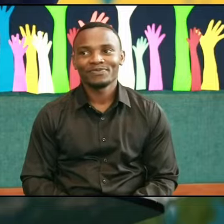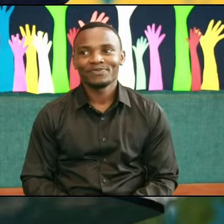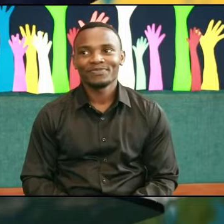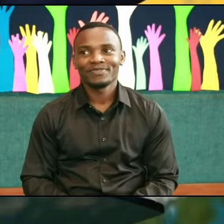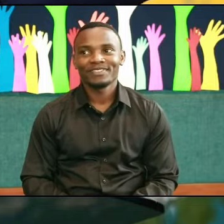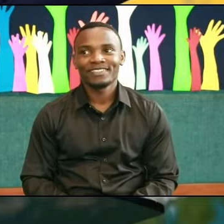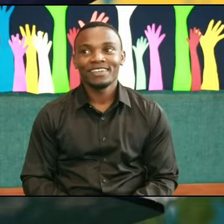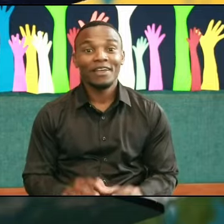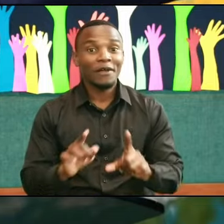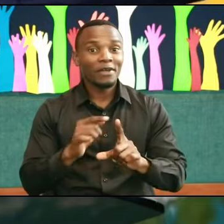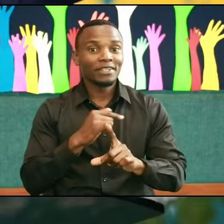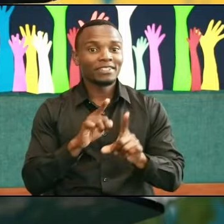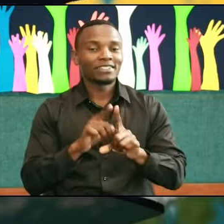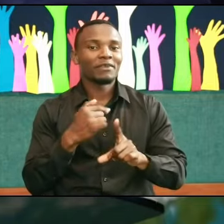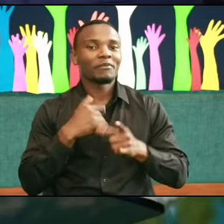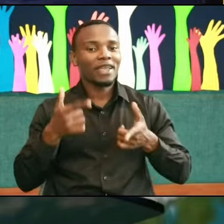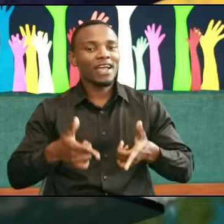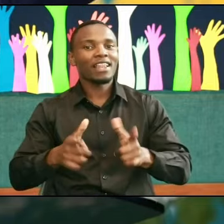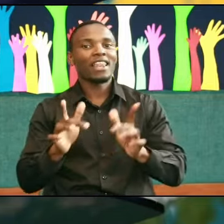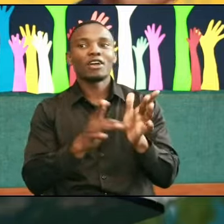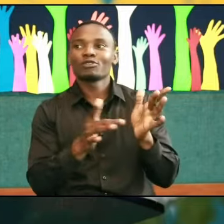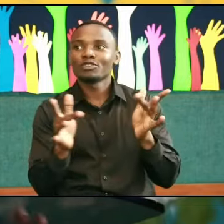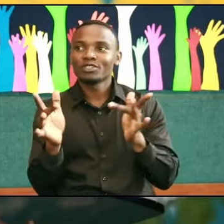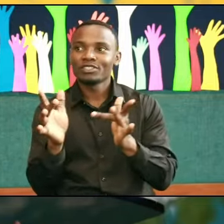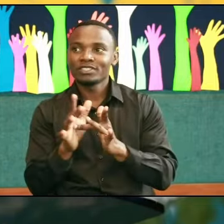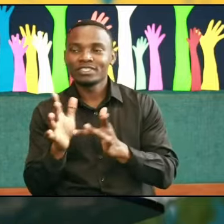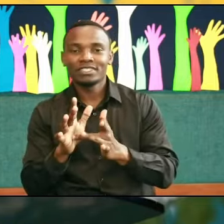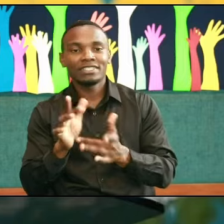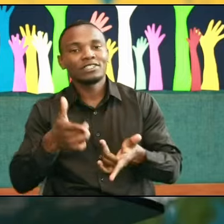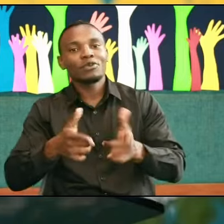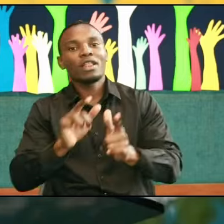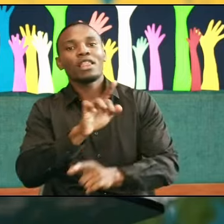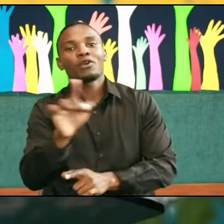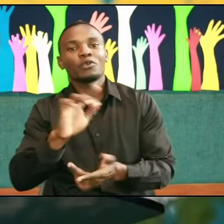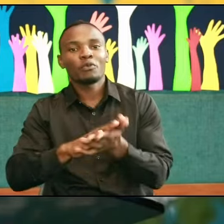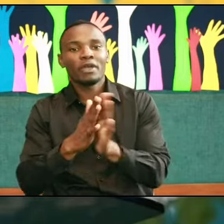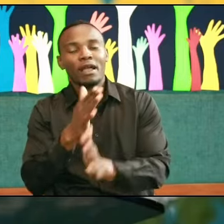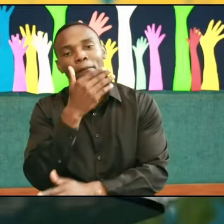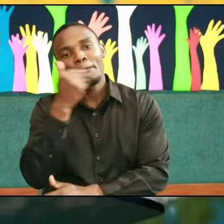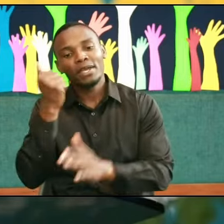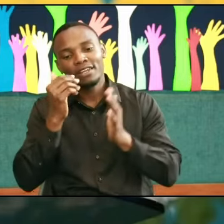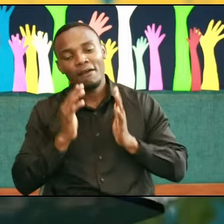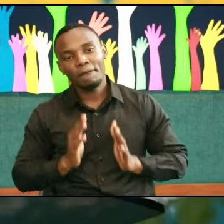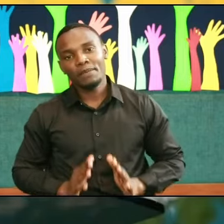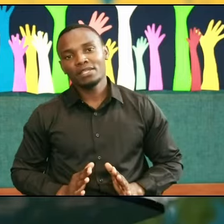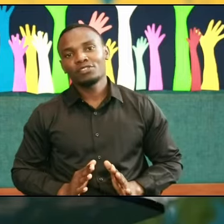I will allow Jesus to improve and develop me to be a better person.